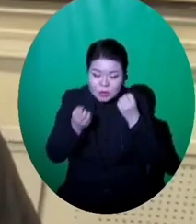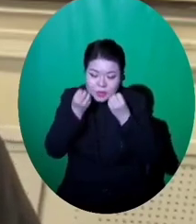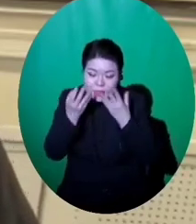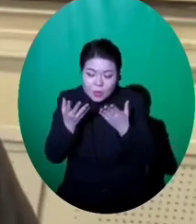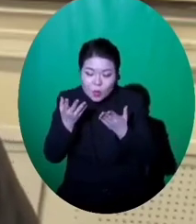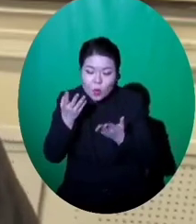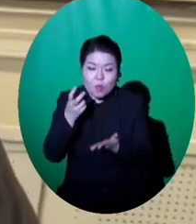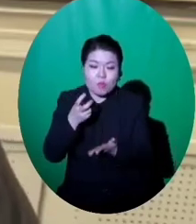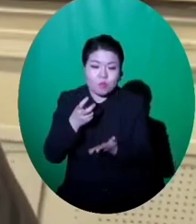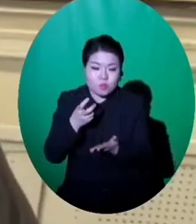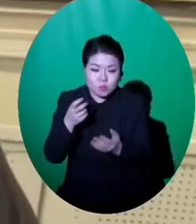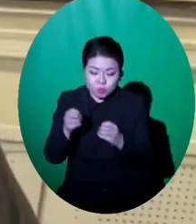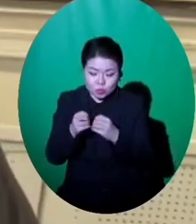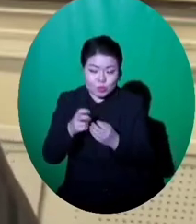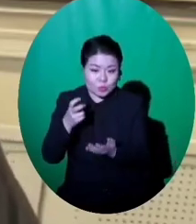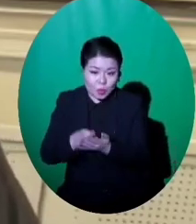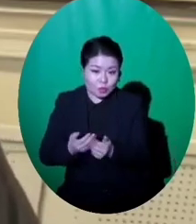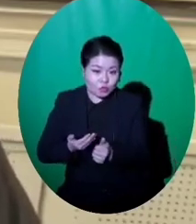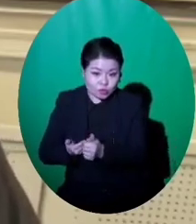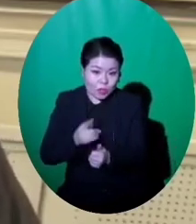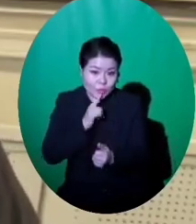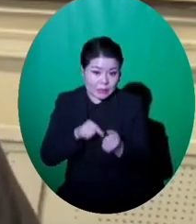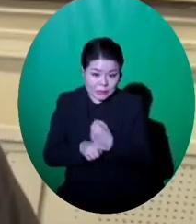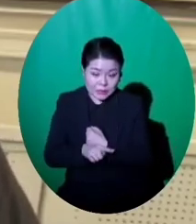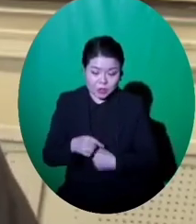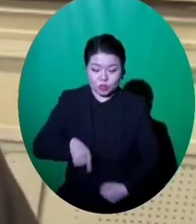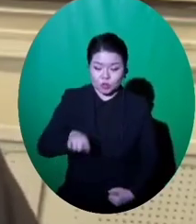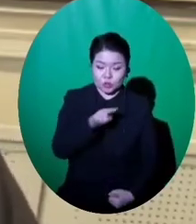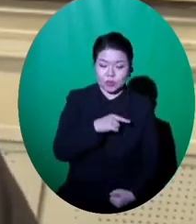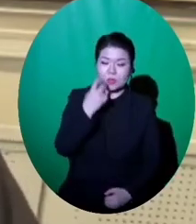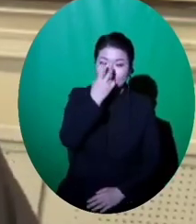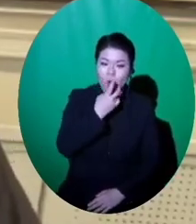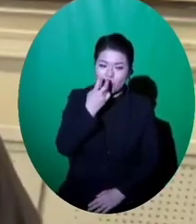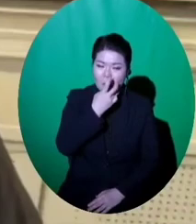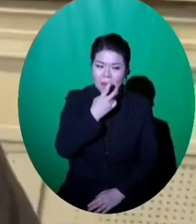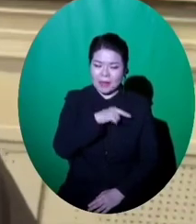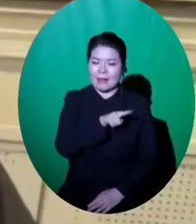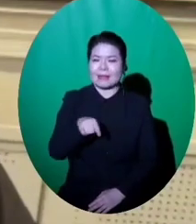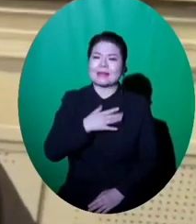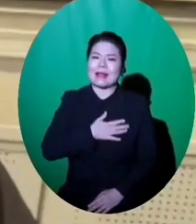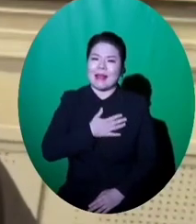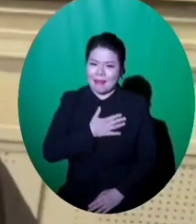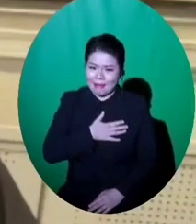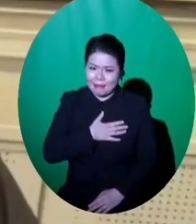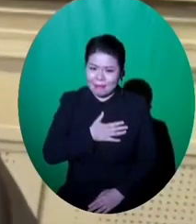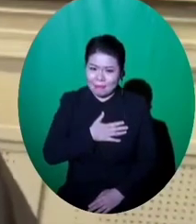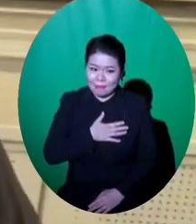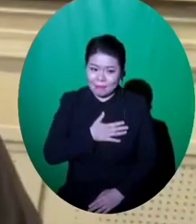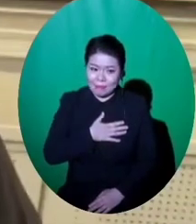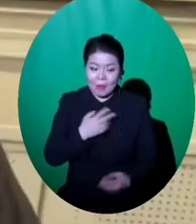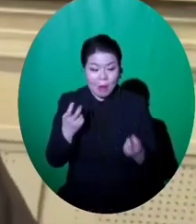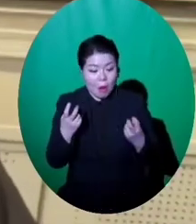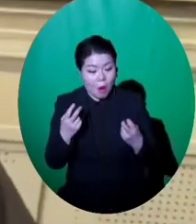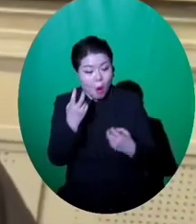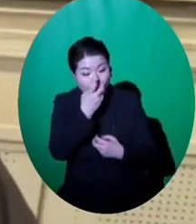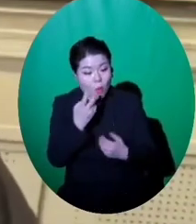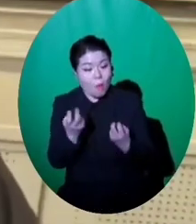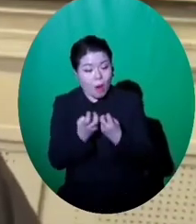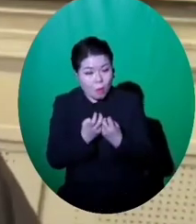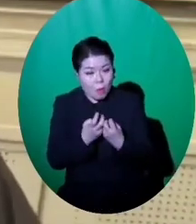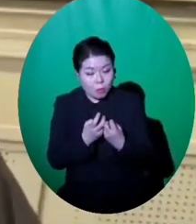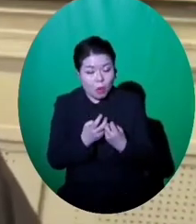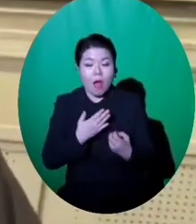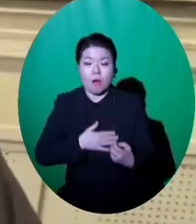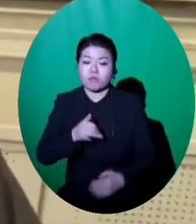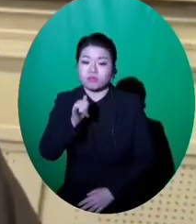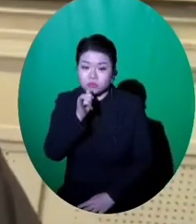know how to care for each other. We know how we have to struggle, in fact. There's often conflict in care. It's not